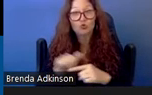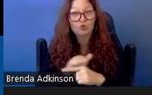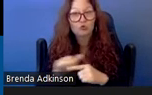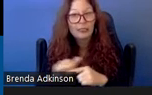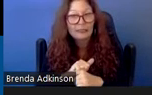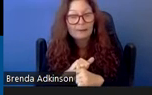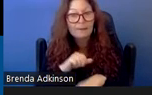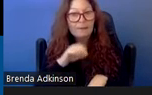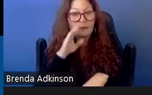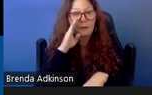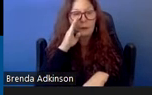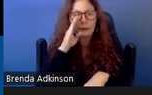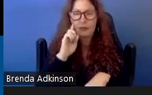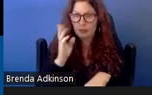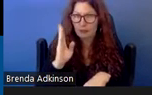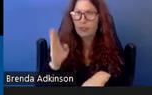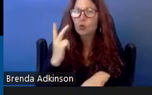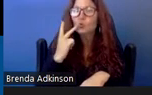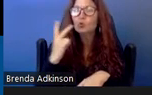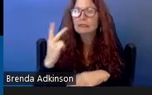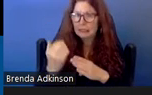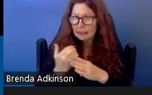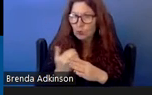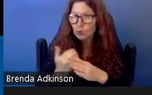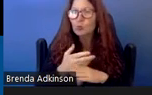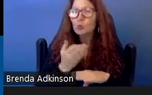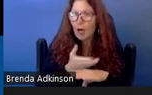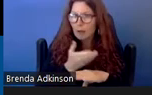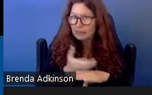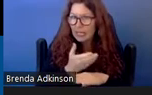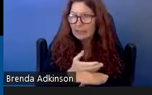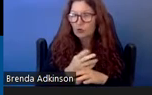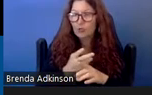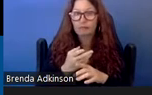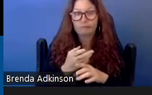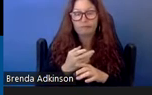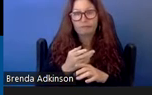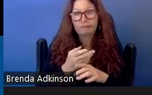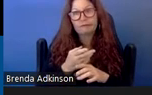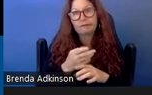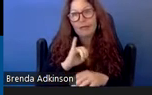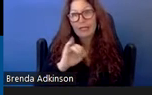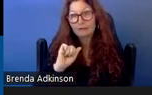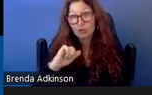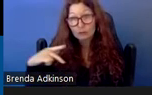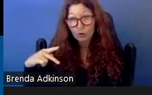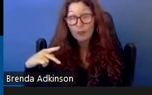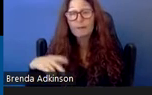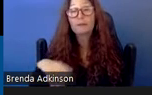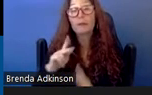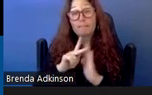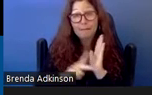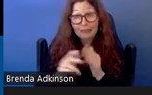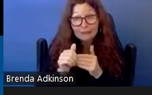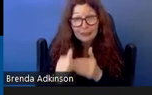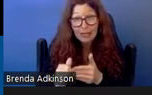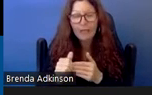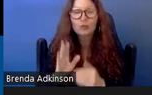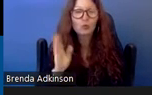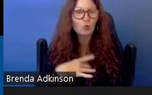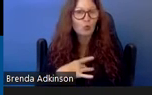you'll see in the new updates to the individual assistance program and policy guide that are coming up, that you'll like what you see in there. But in